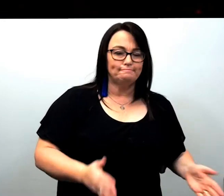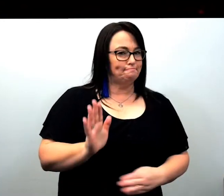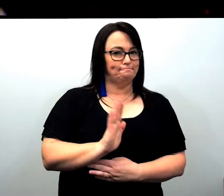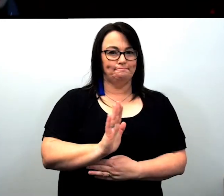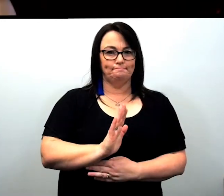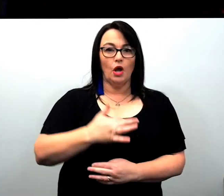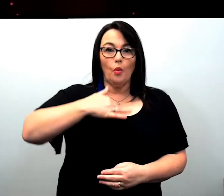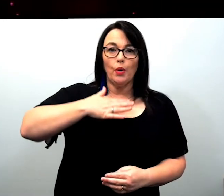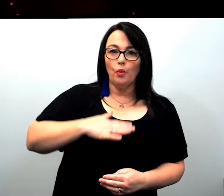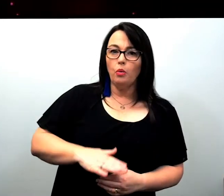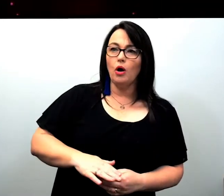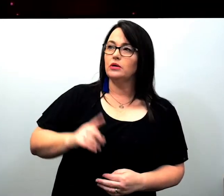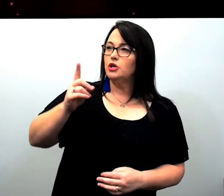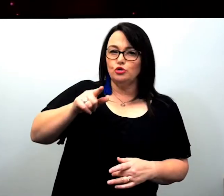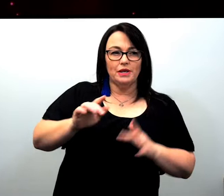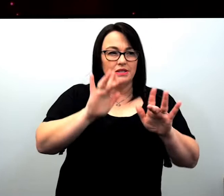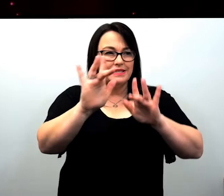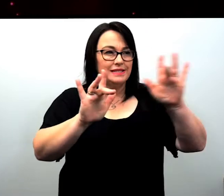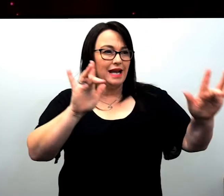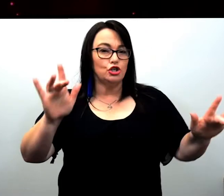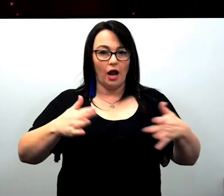and touching lives for his glory.